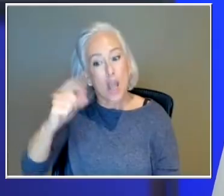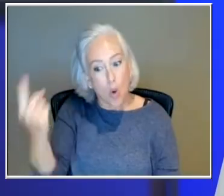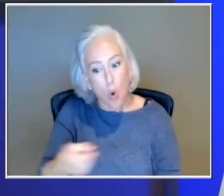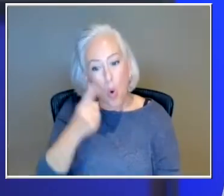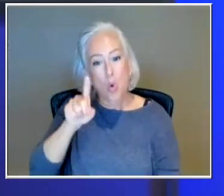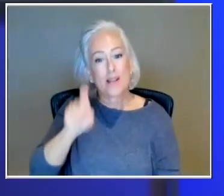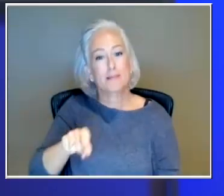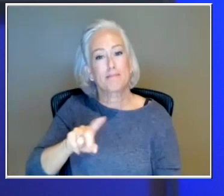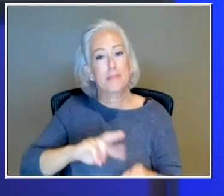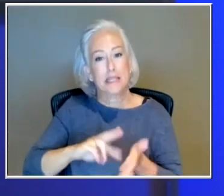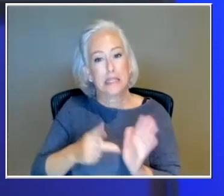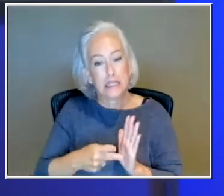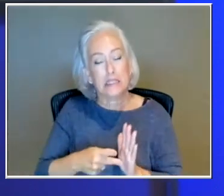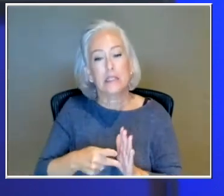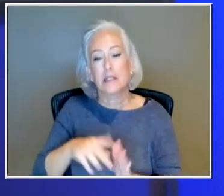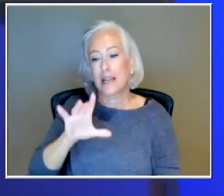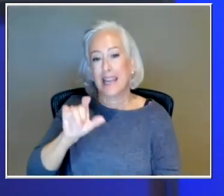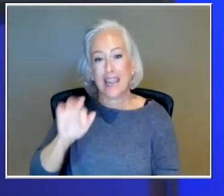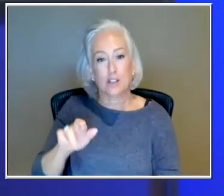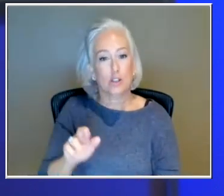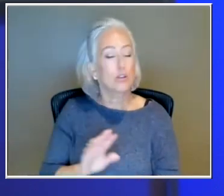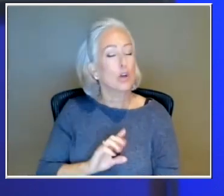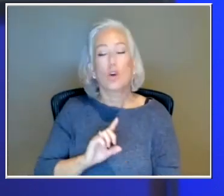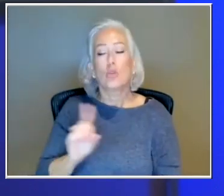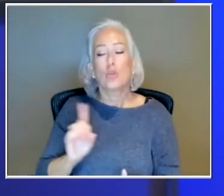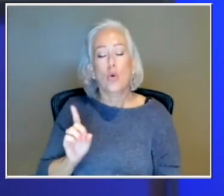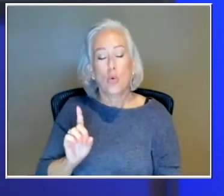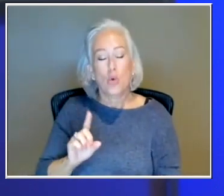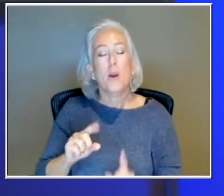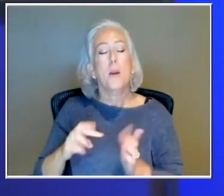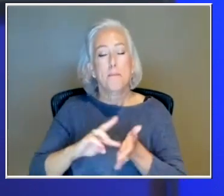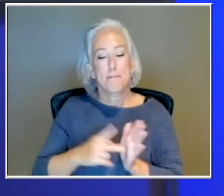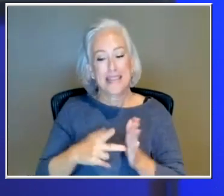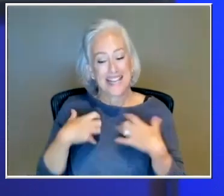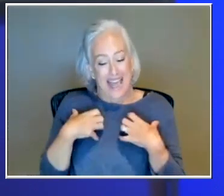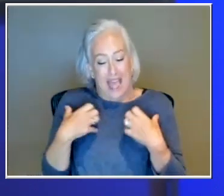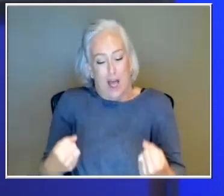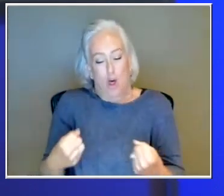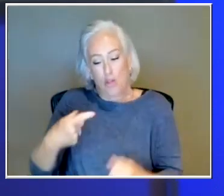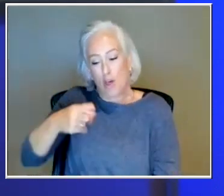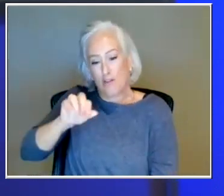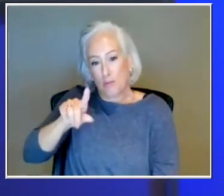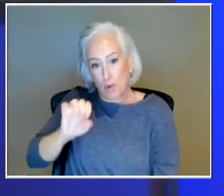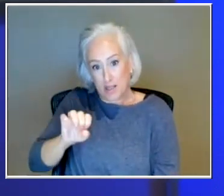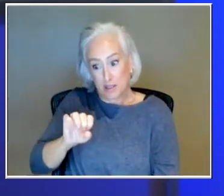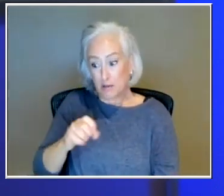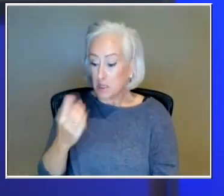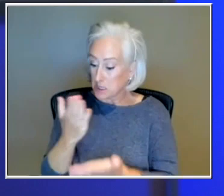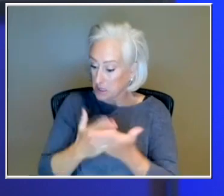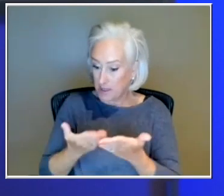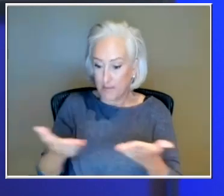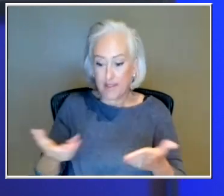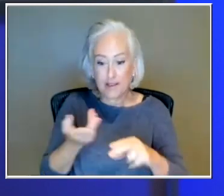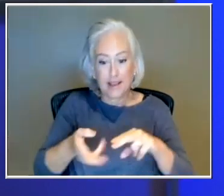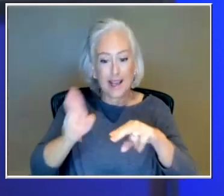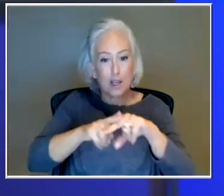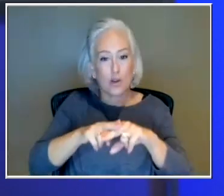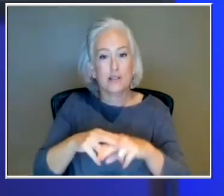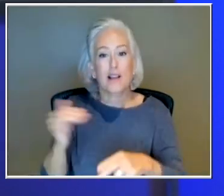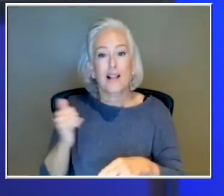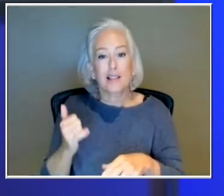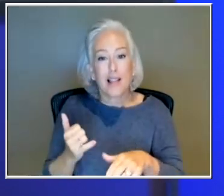my statement that it's a marker of prostate health, there are a lot of things that can drive PSA up. Beyond prostate cancer, inflammation, so people who have